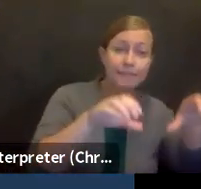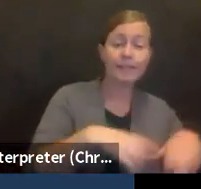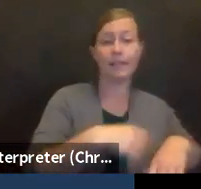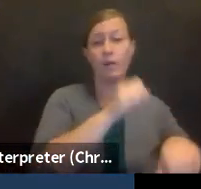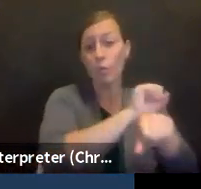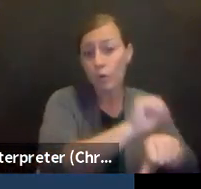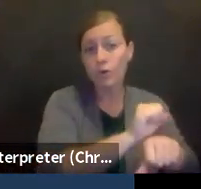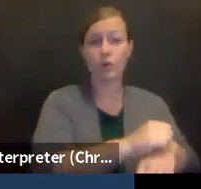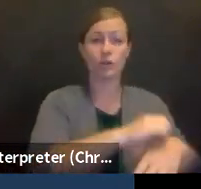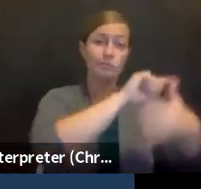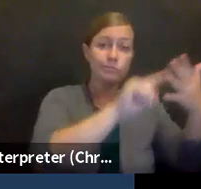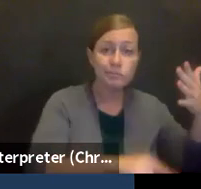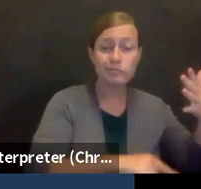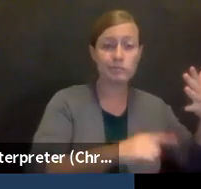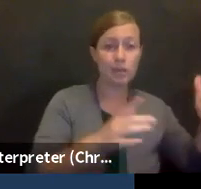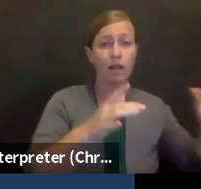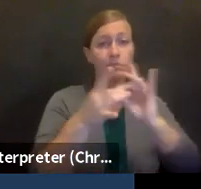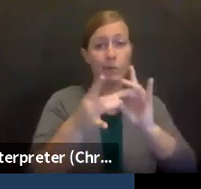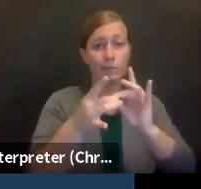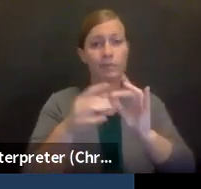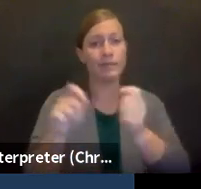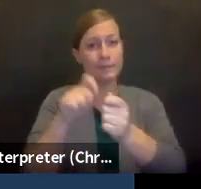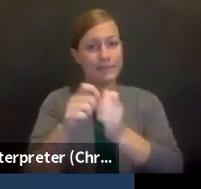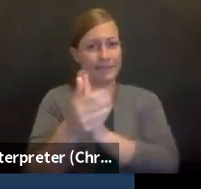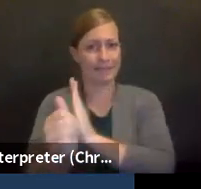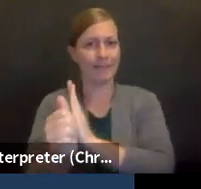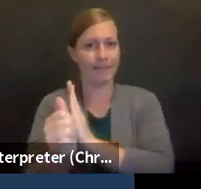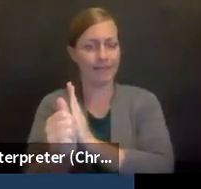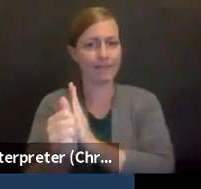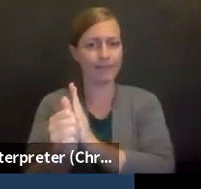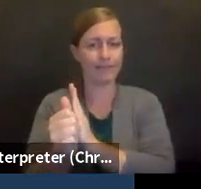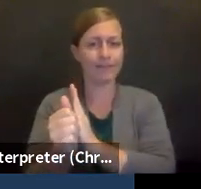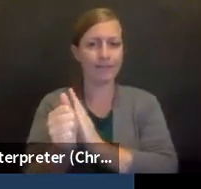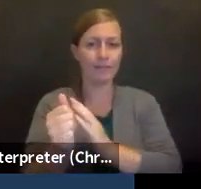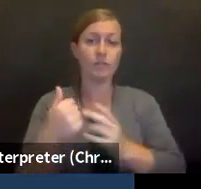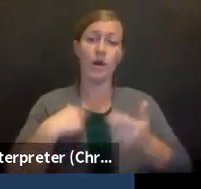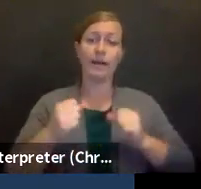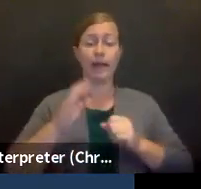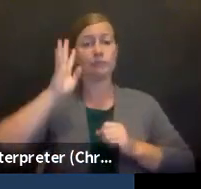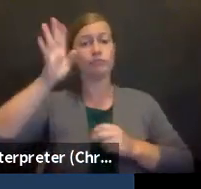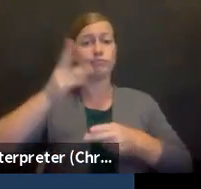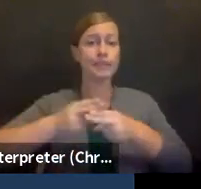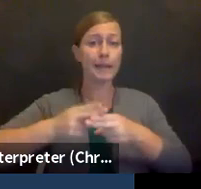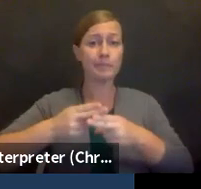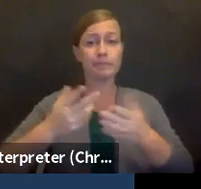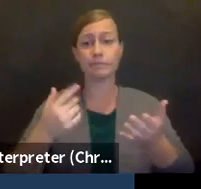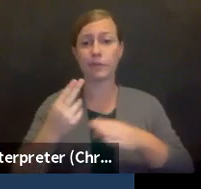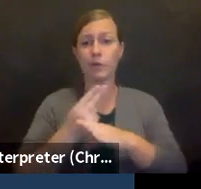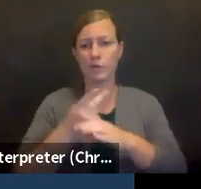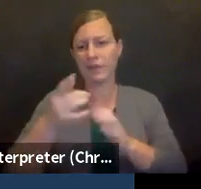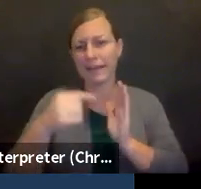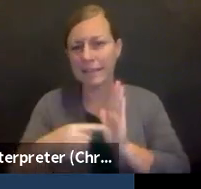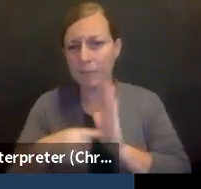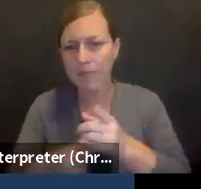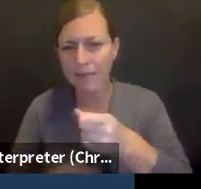they did to a certain skill that you added. So I can give this a name, and I'm going to actually just use the sample that they